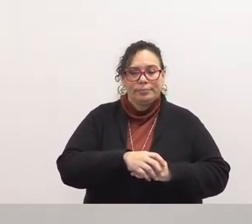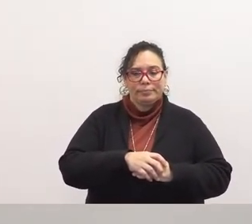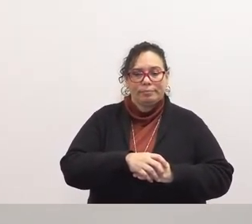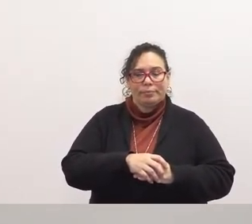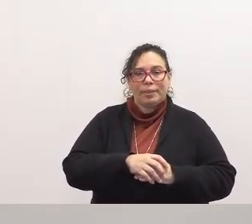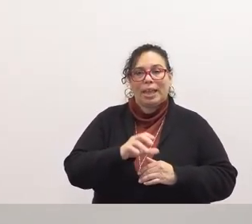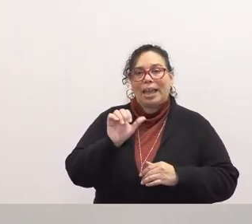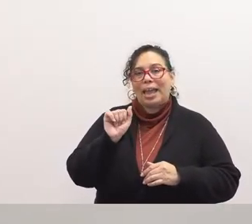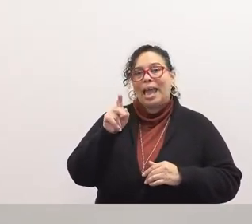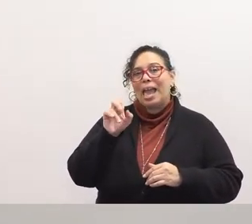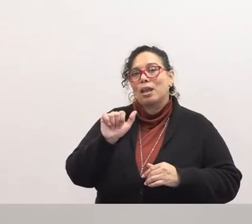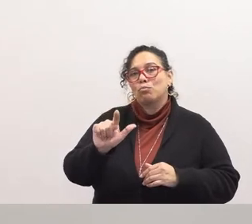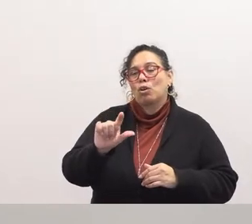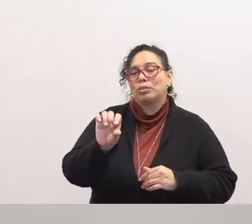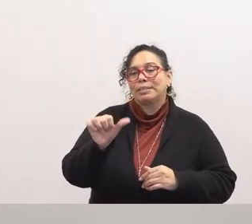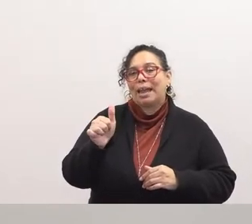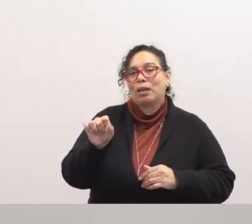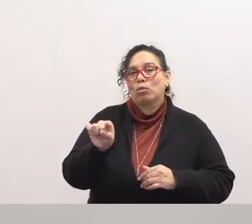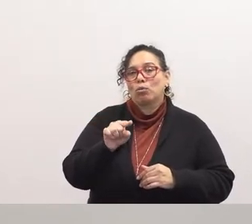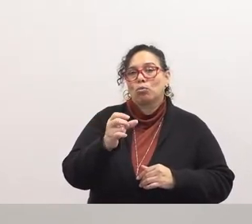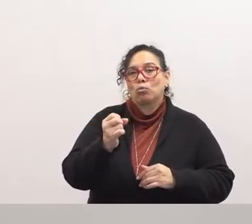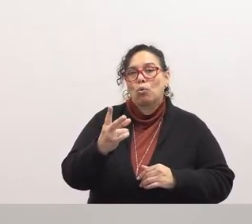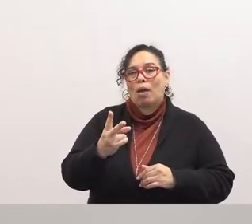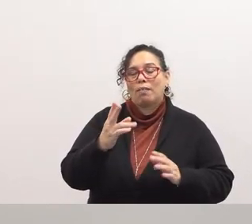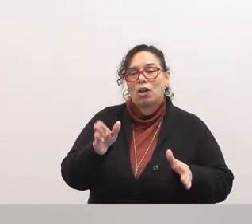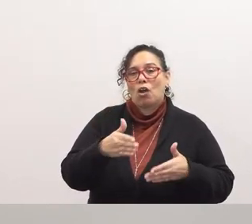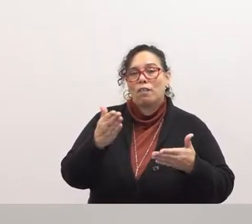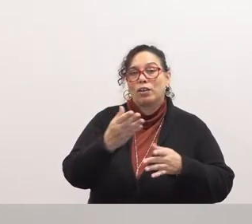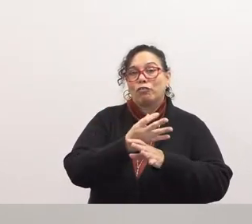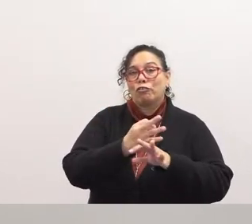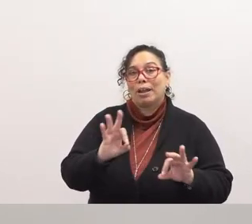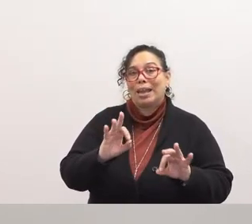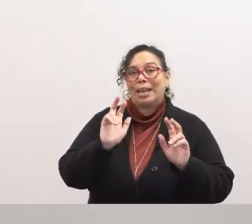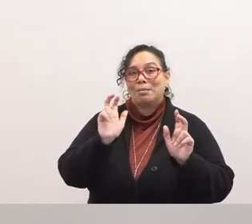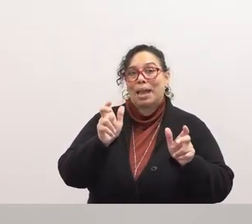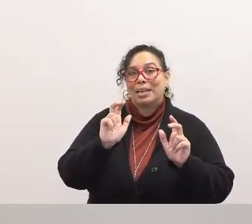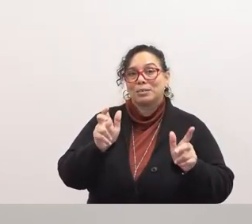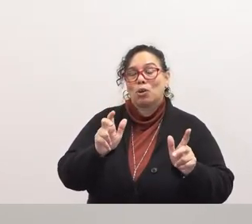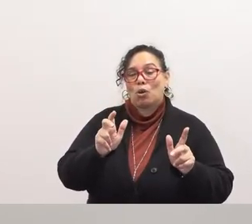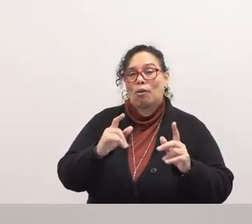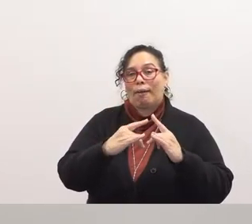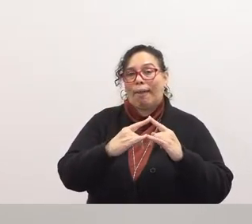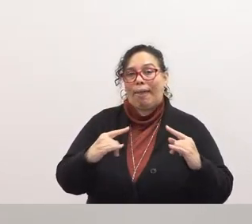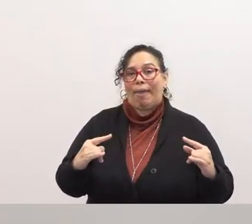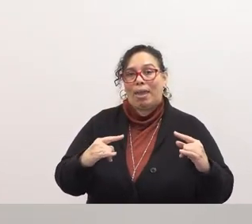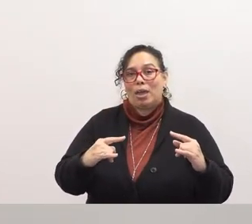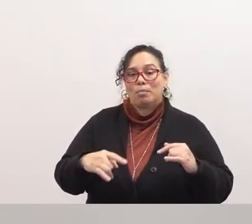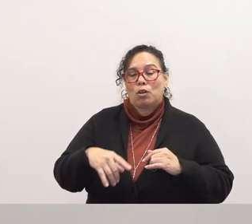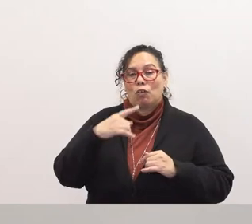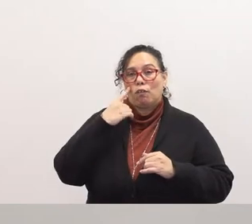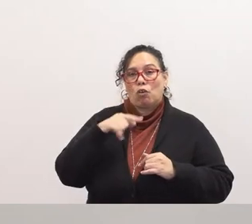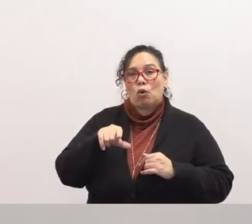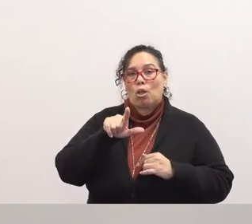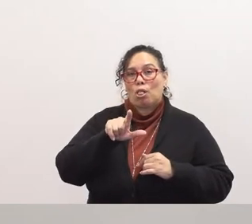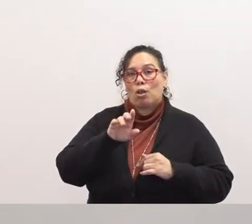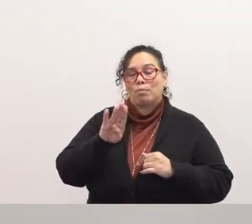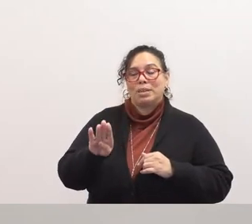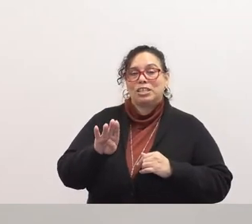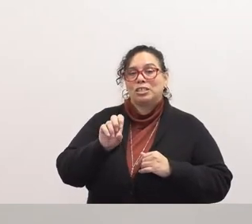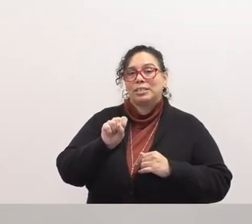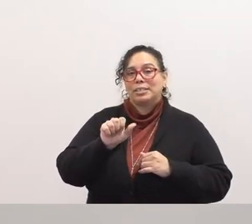On April 10 through 12, he is offering a free basketball camp for at the Long Beach Salvation